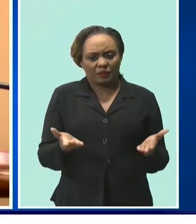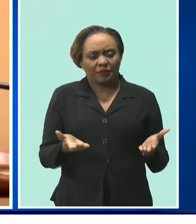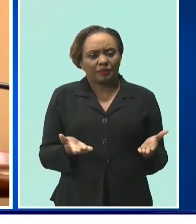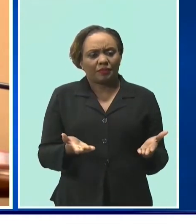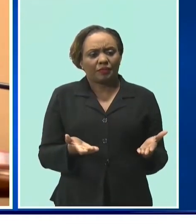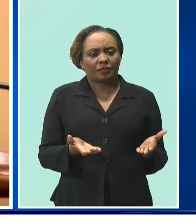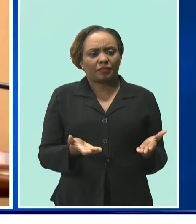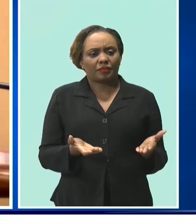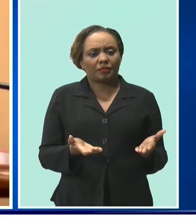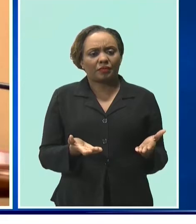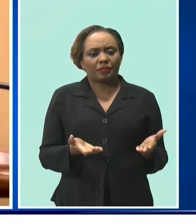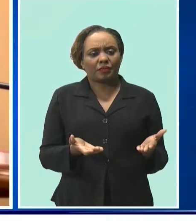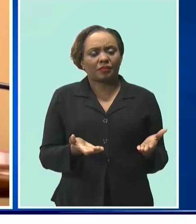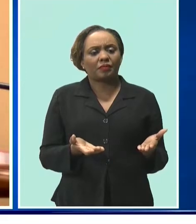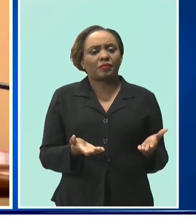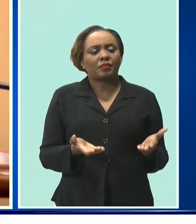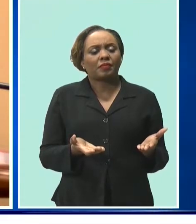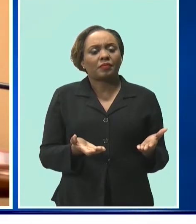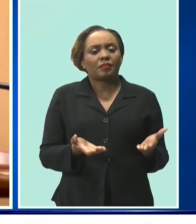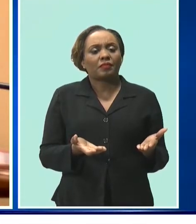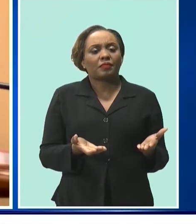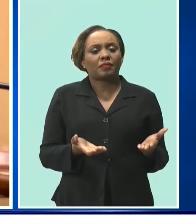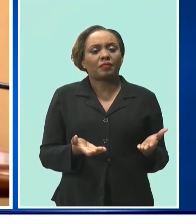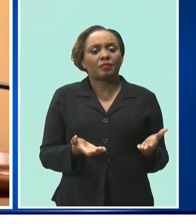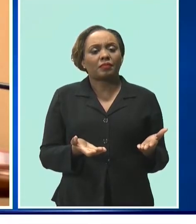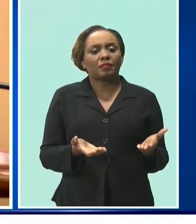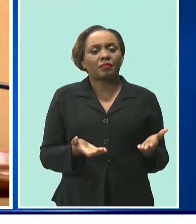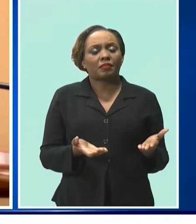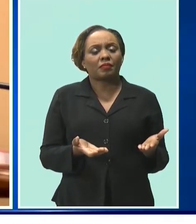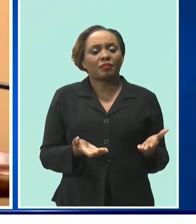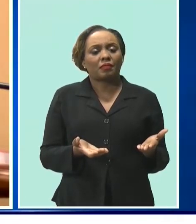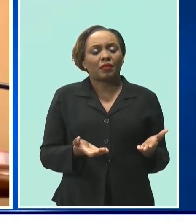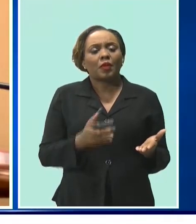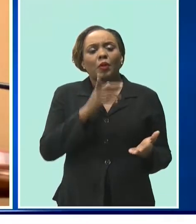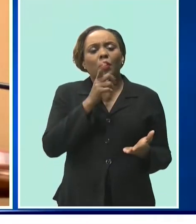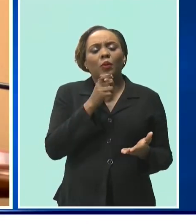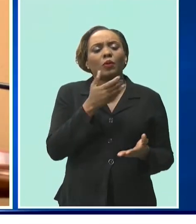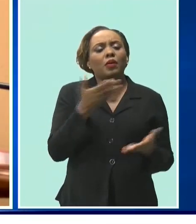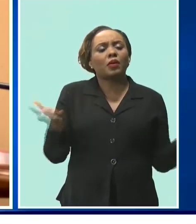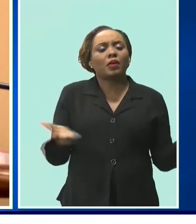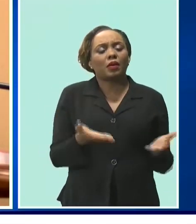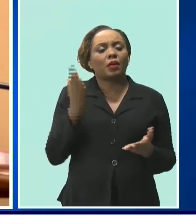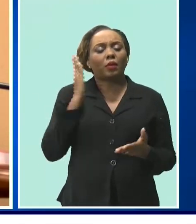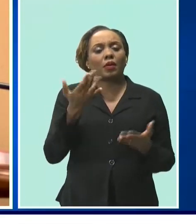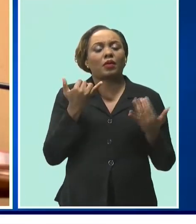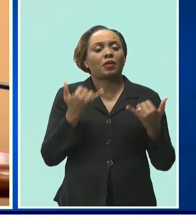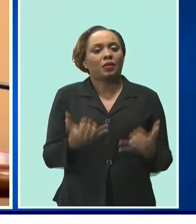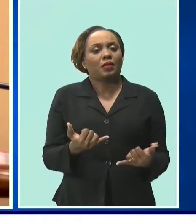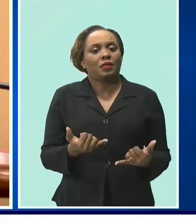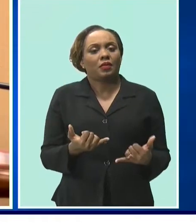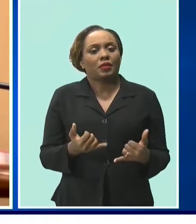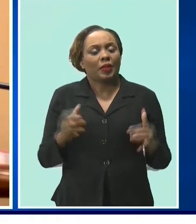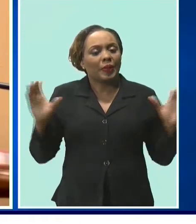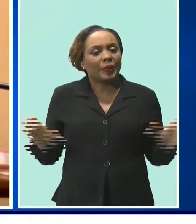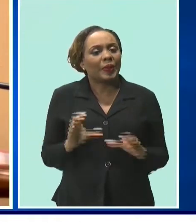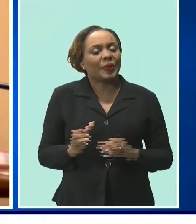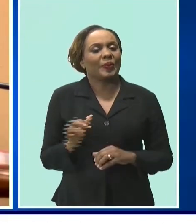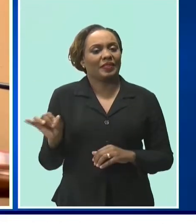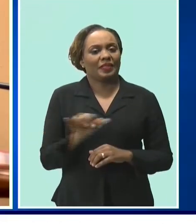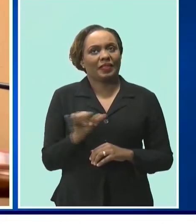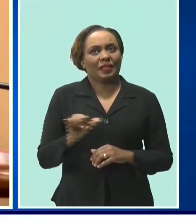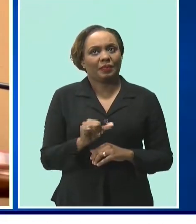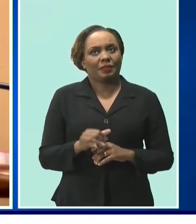outside or yet unknown will now step up to the breach? Who will call